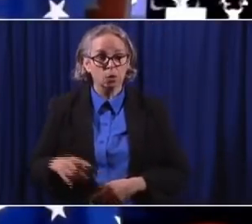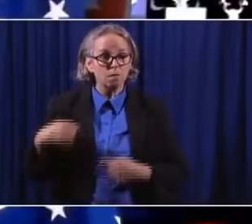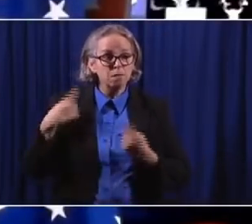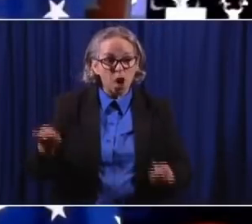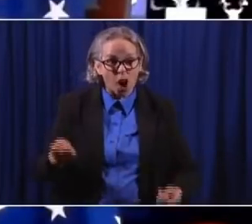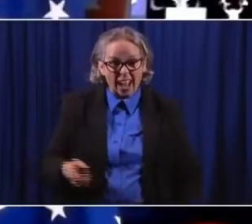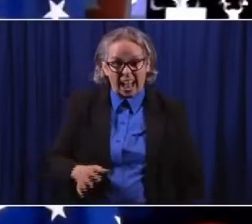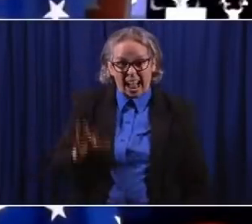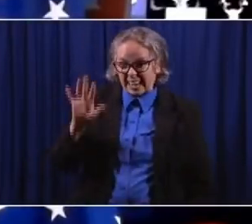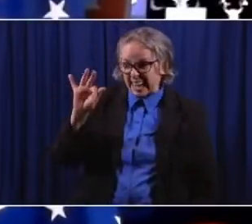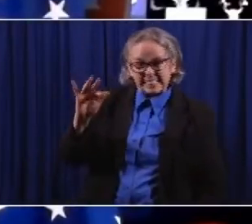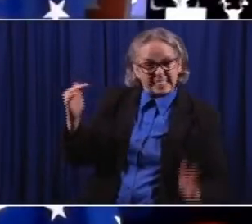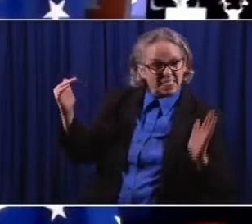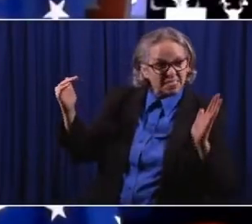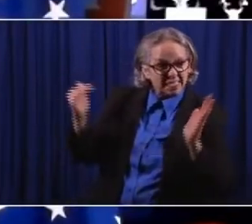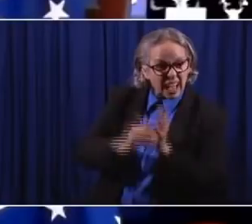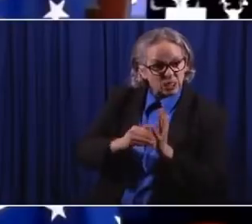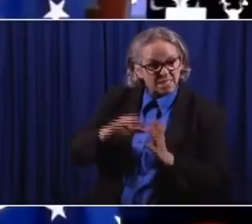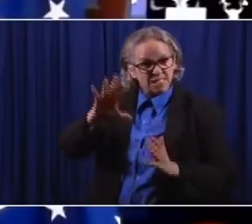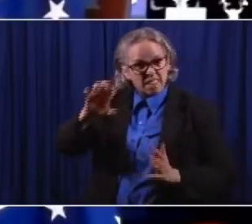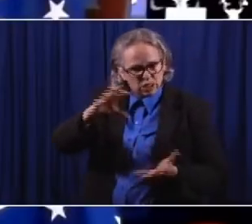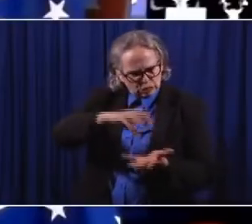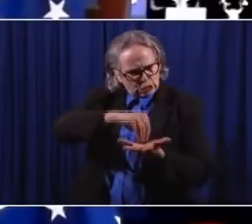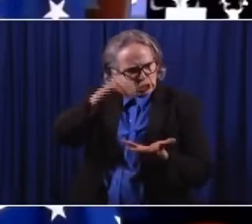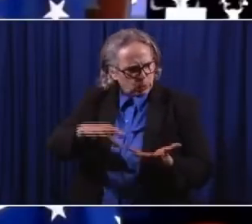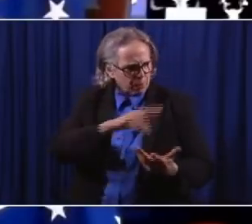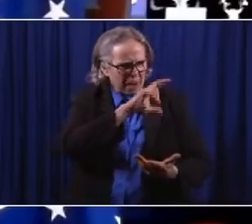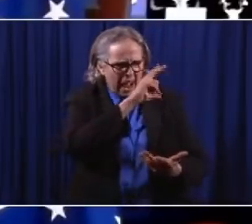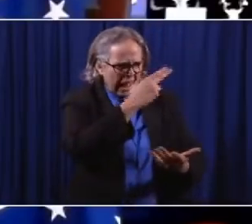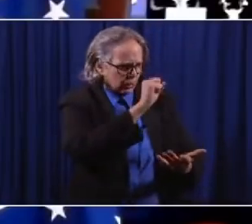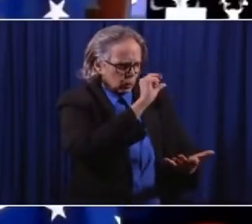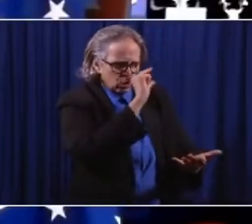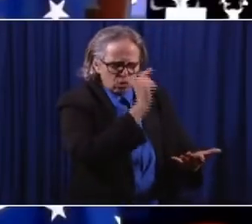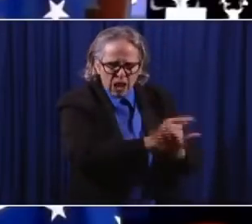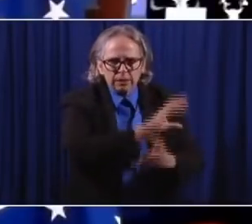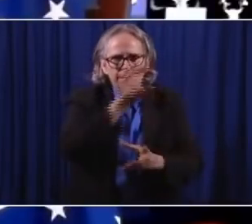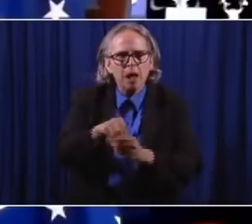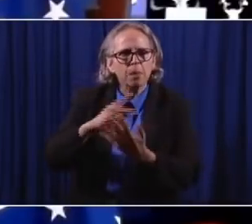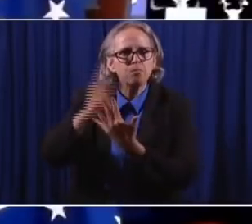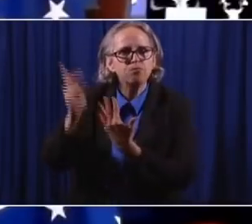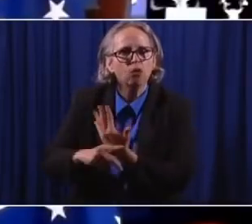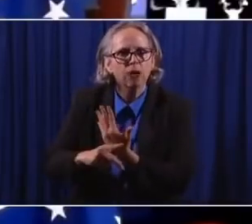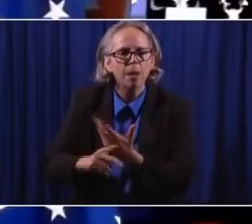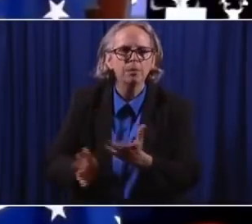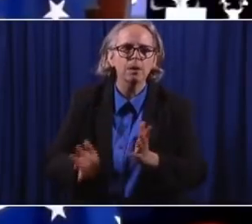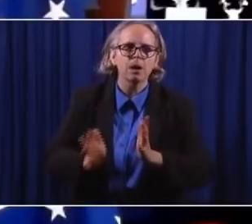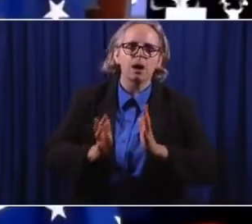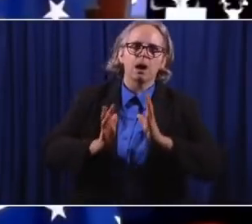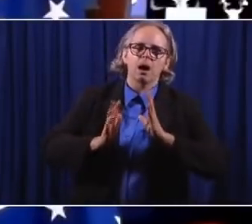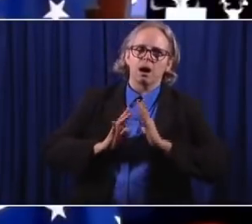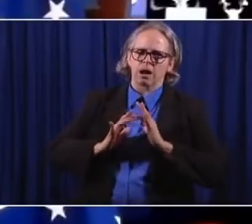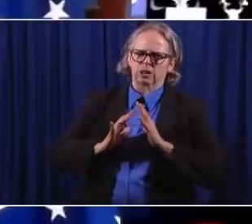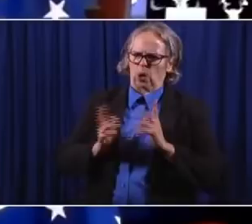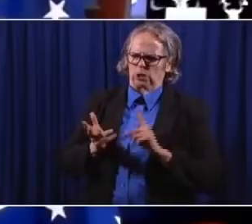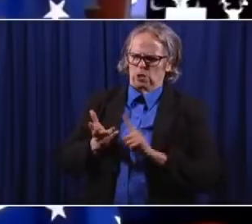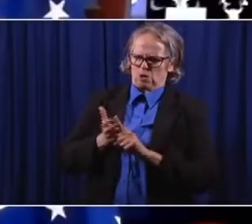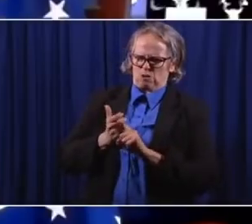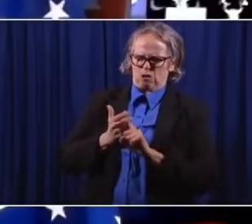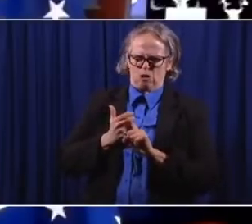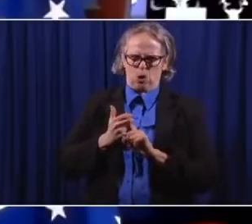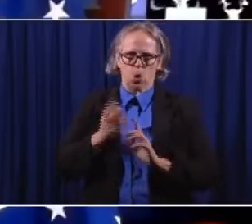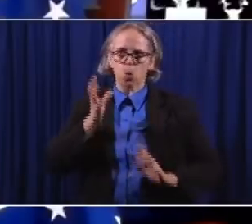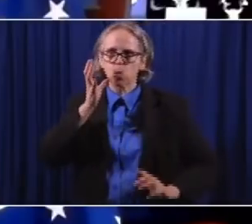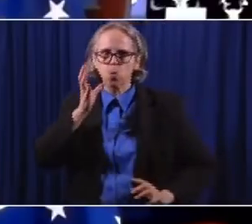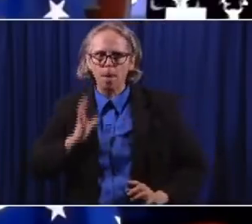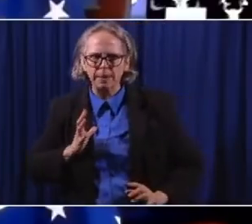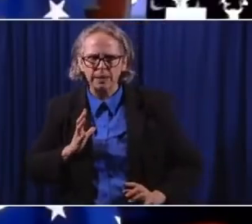19,500 students participate in the program. There's really been an emphasis on attracting women and non-traditional